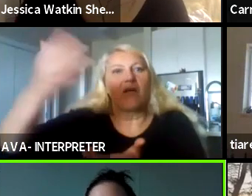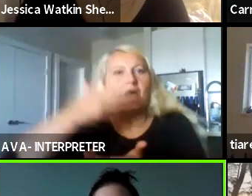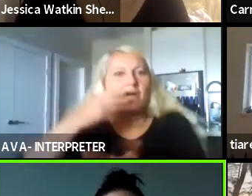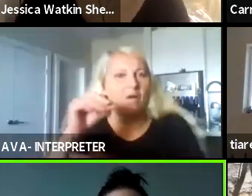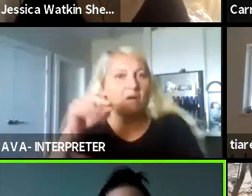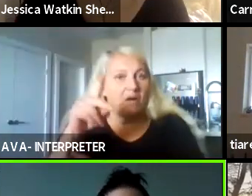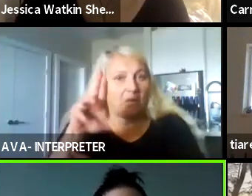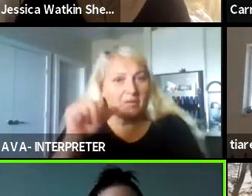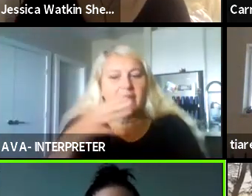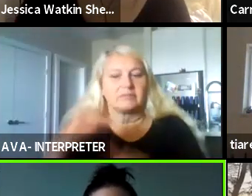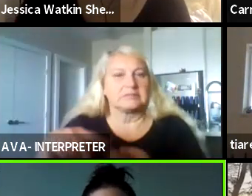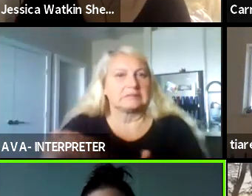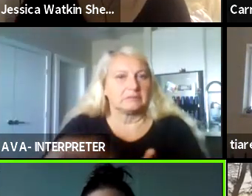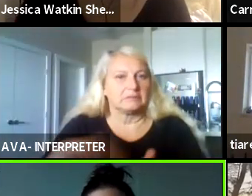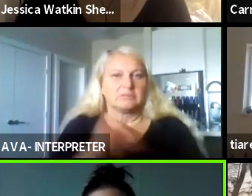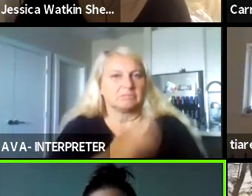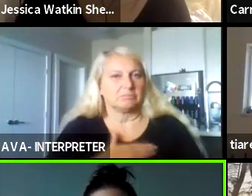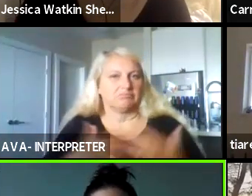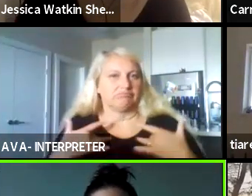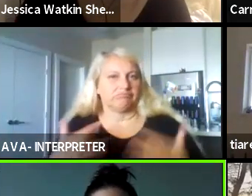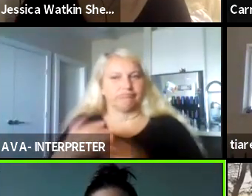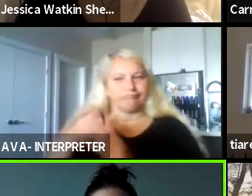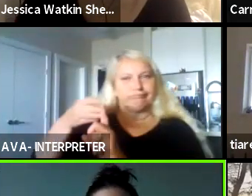All in theater, opera, and dance.